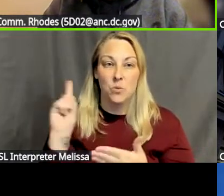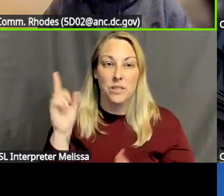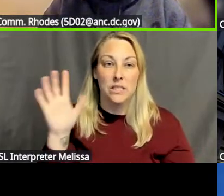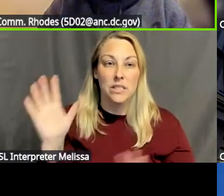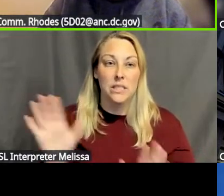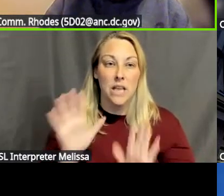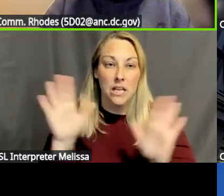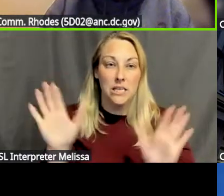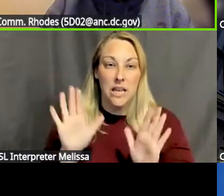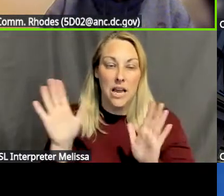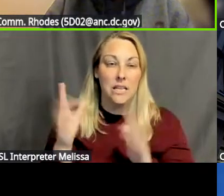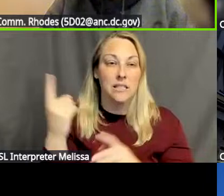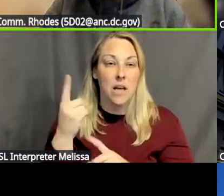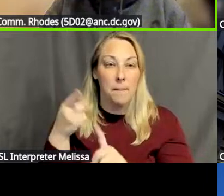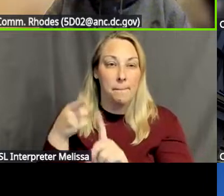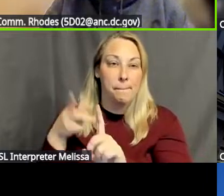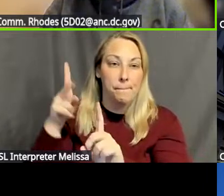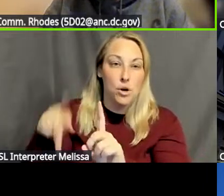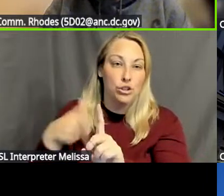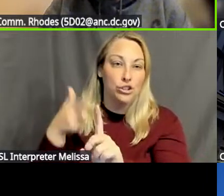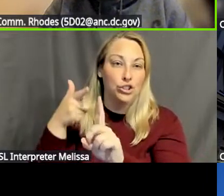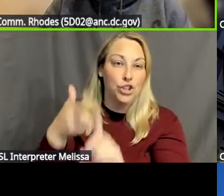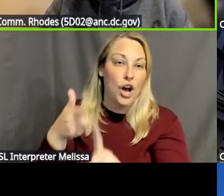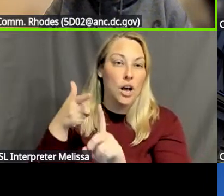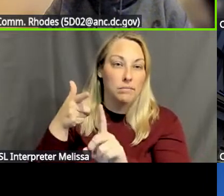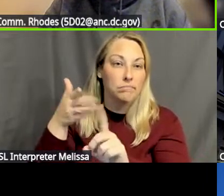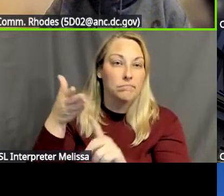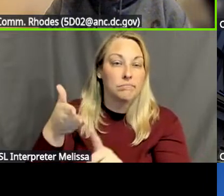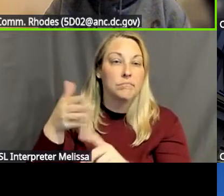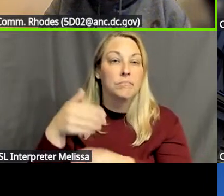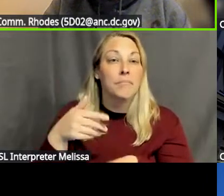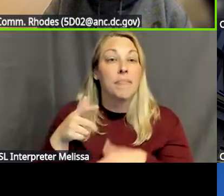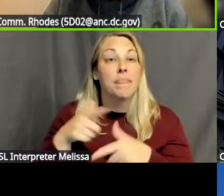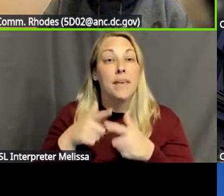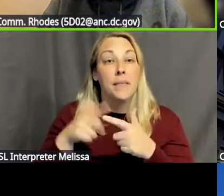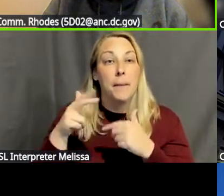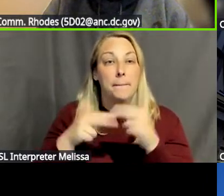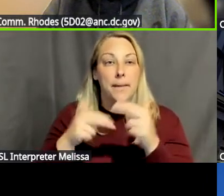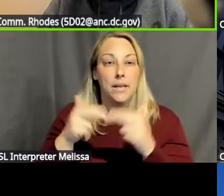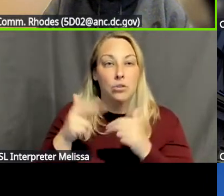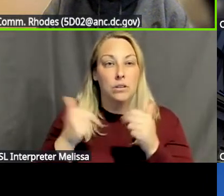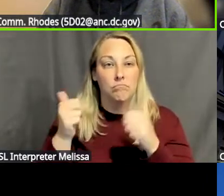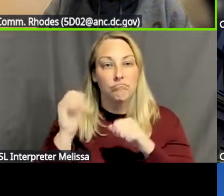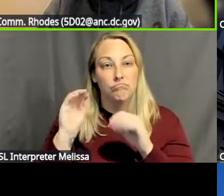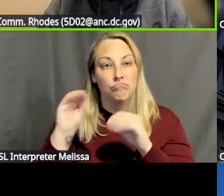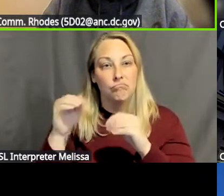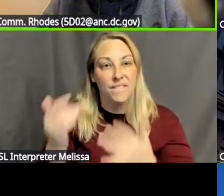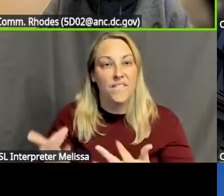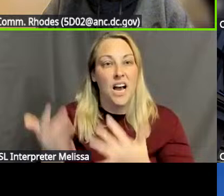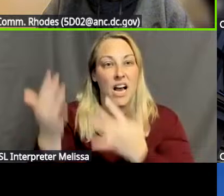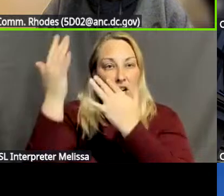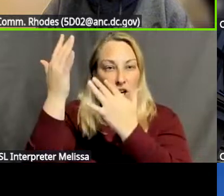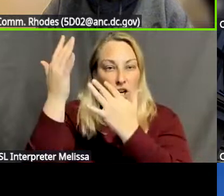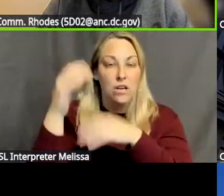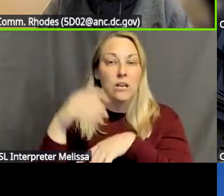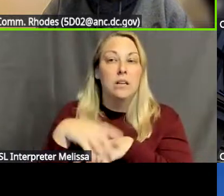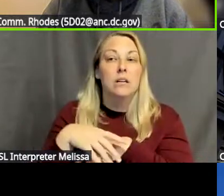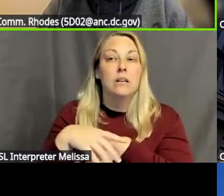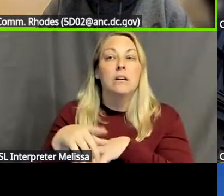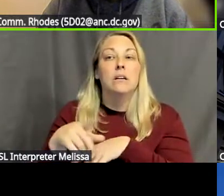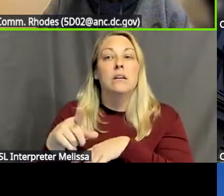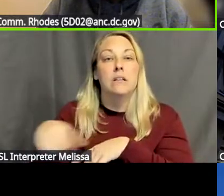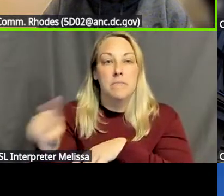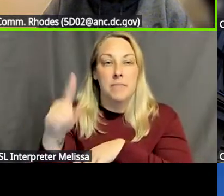Monday, they set it on fire. Department of Buildings closed the building down. We had some residents that